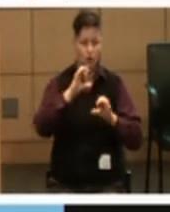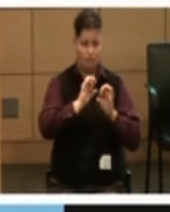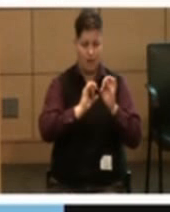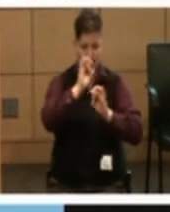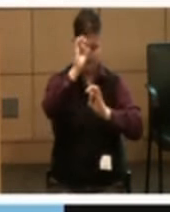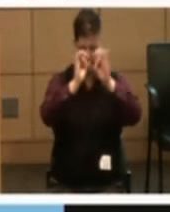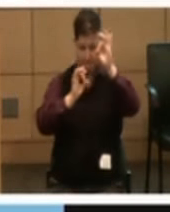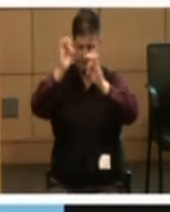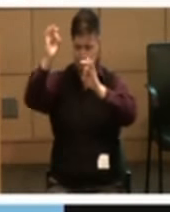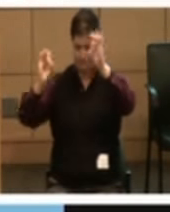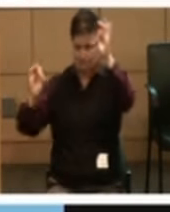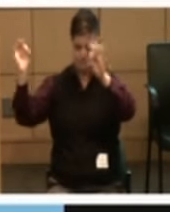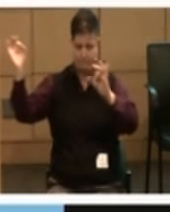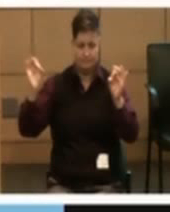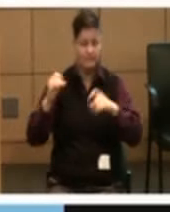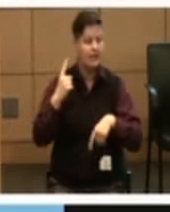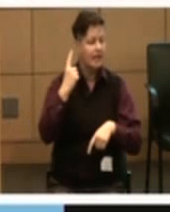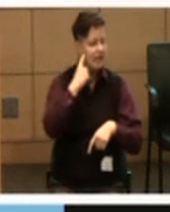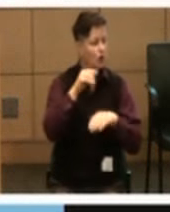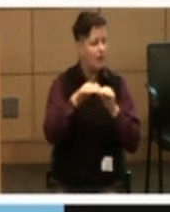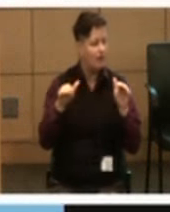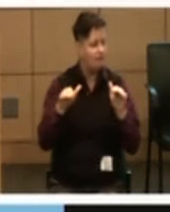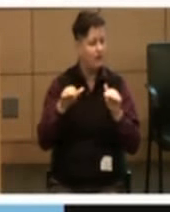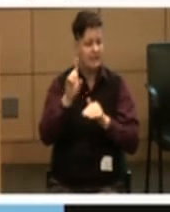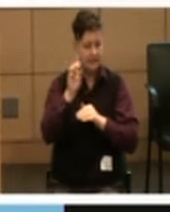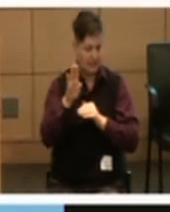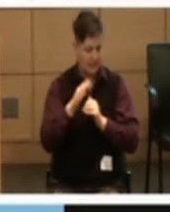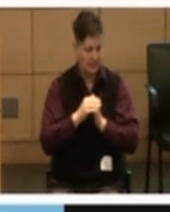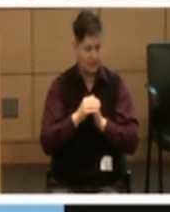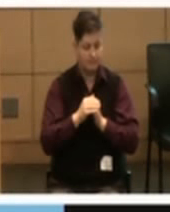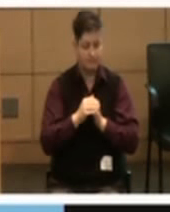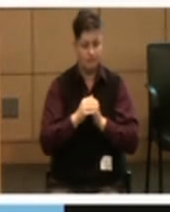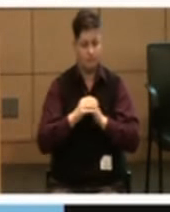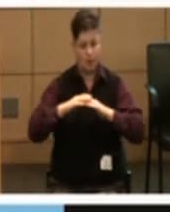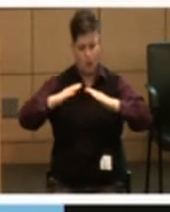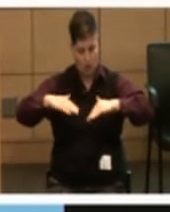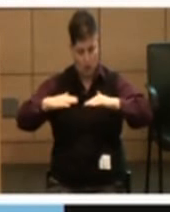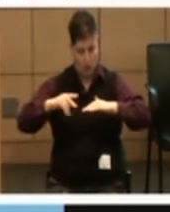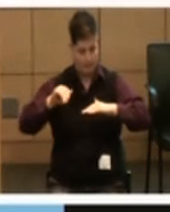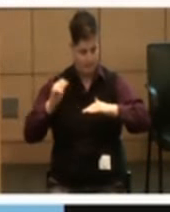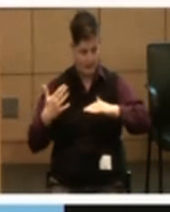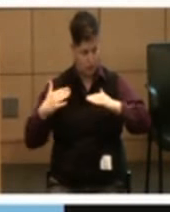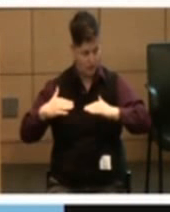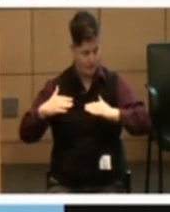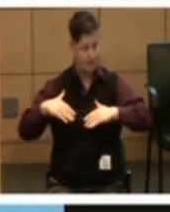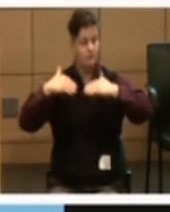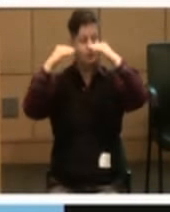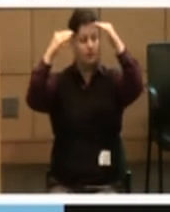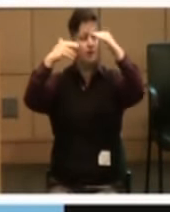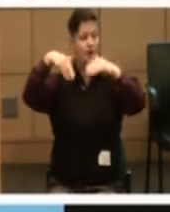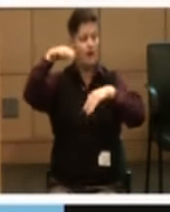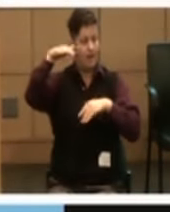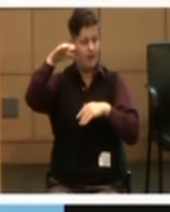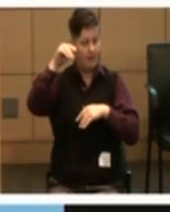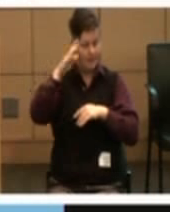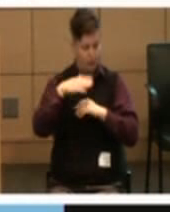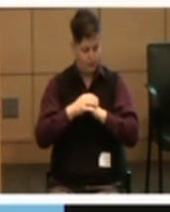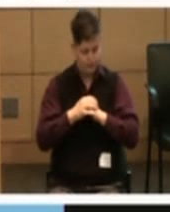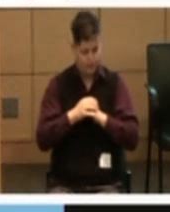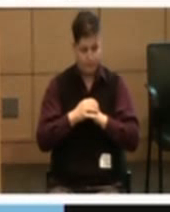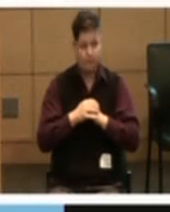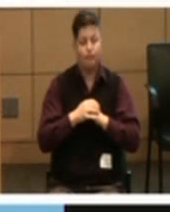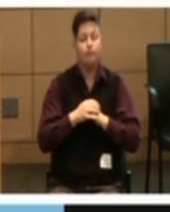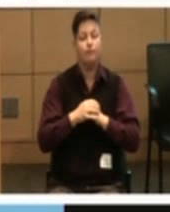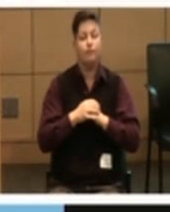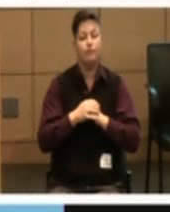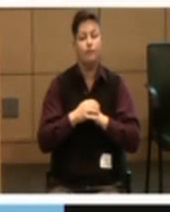in decibels as a function of the different frequencies. So we have low pitches down here, high pitches over here. We're looking at